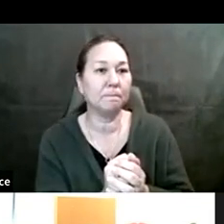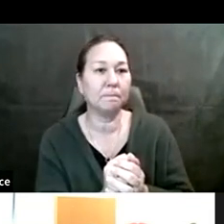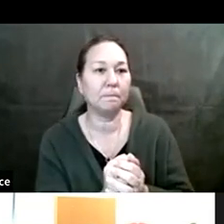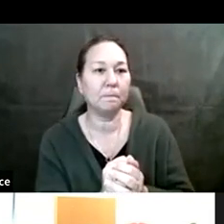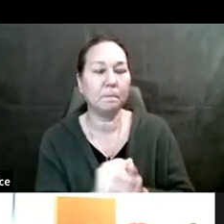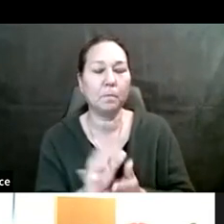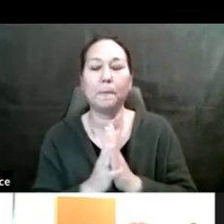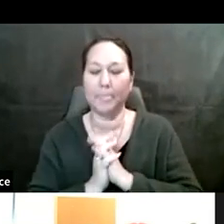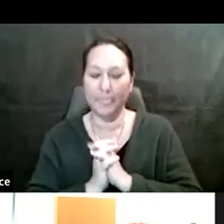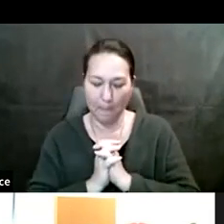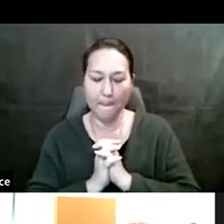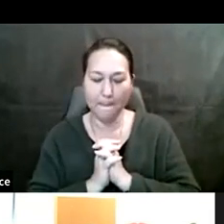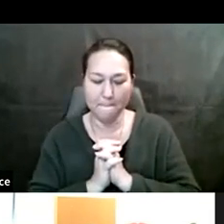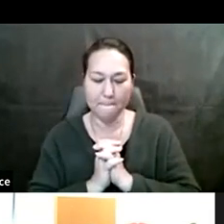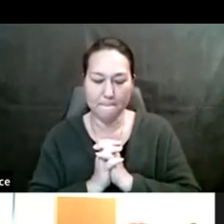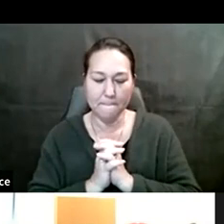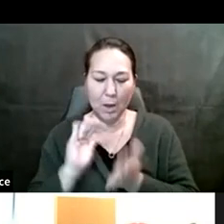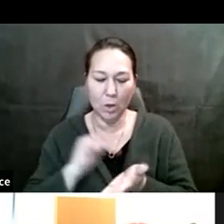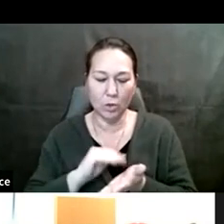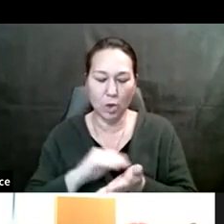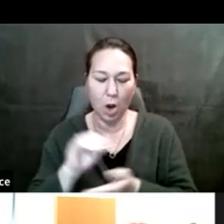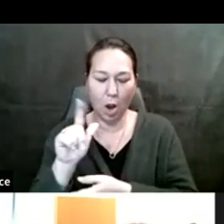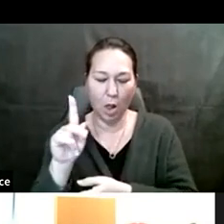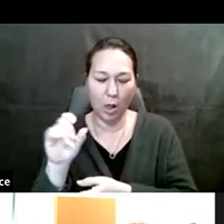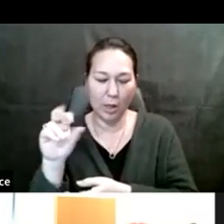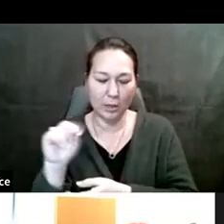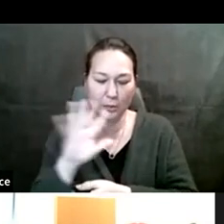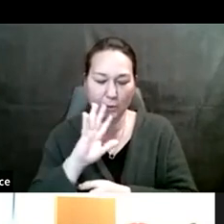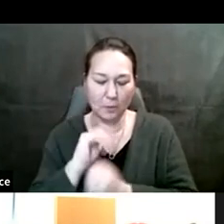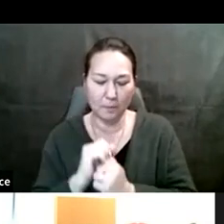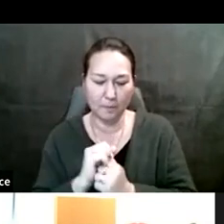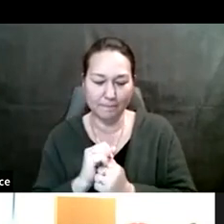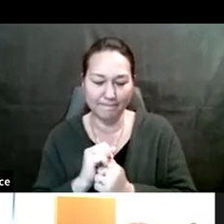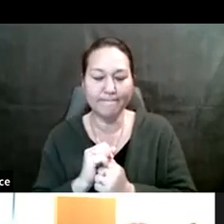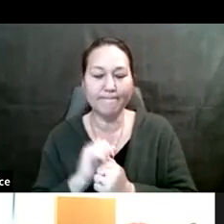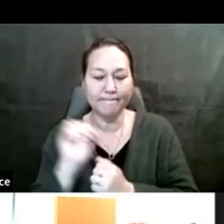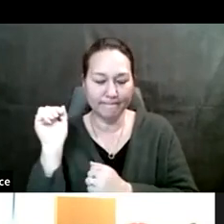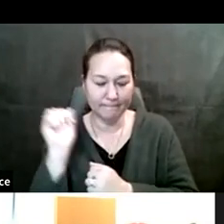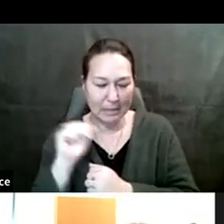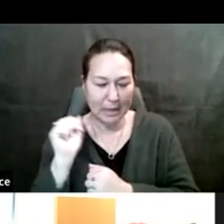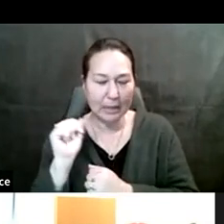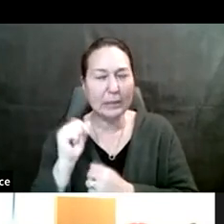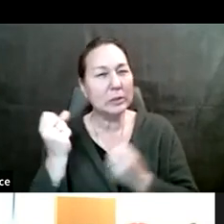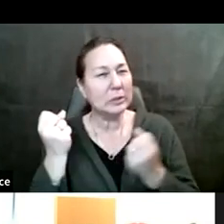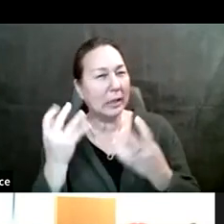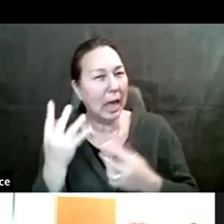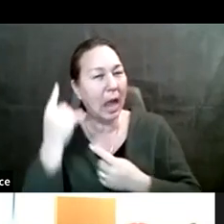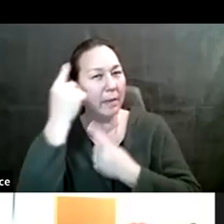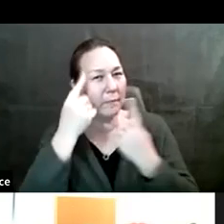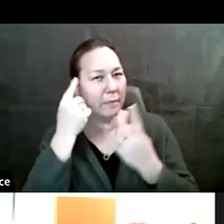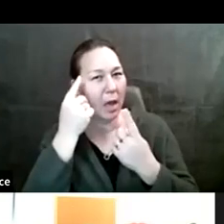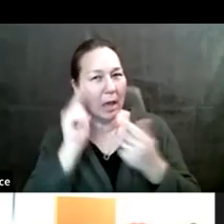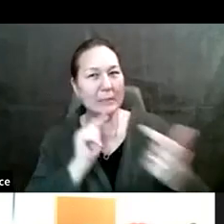um yes there's been a lot of sort of Just Thoughts back and forth